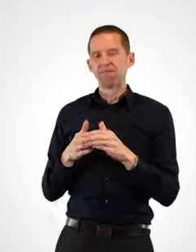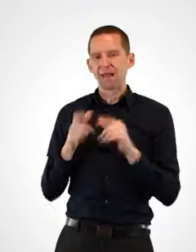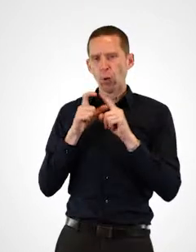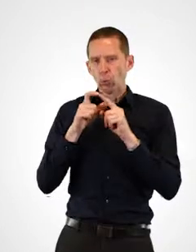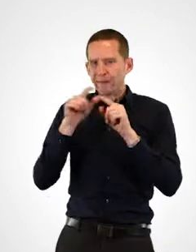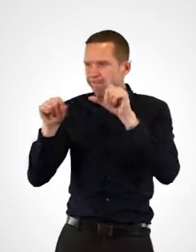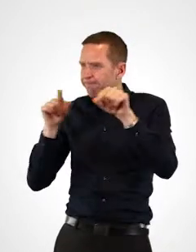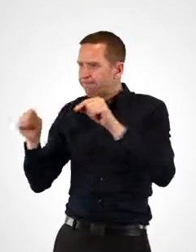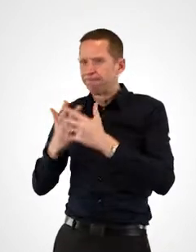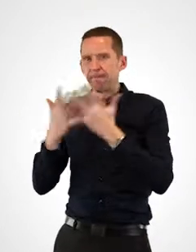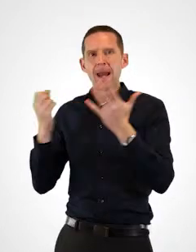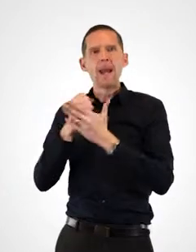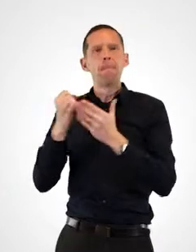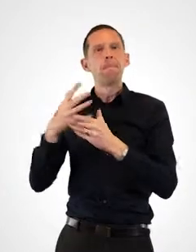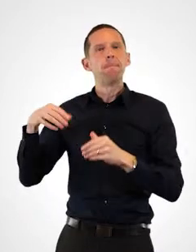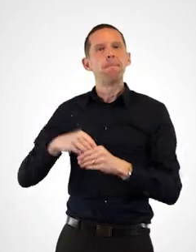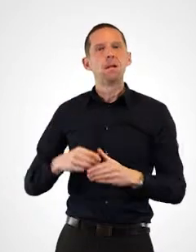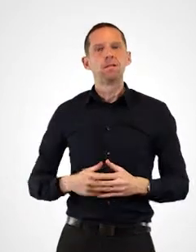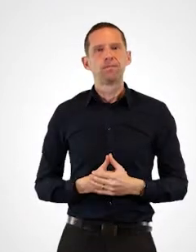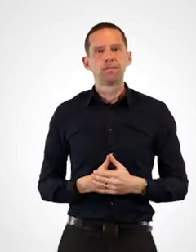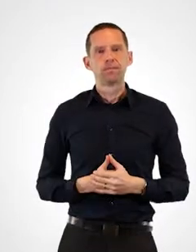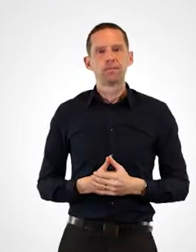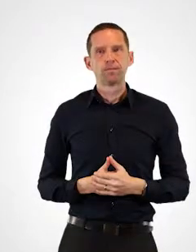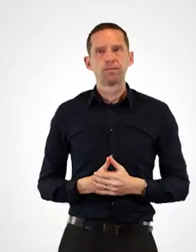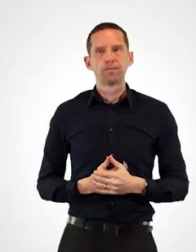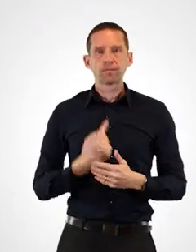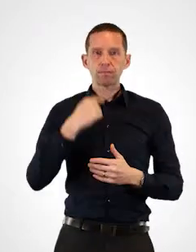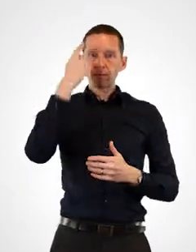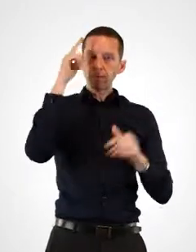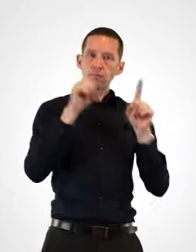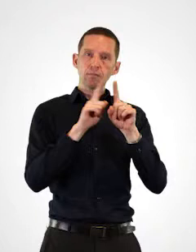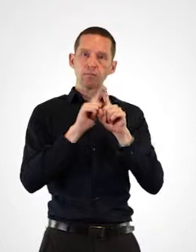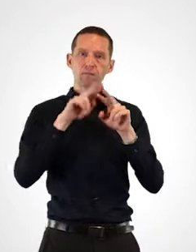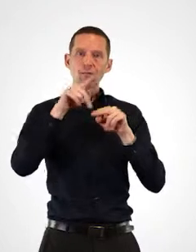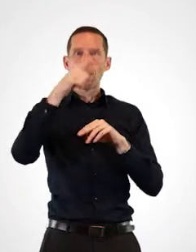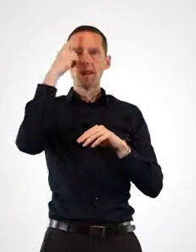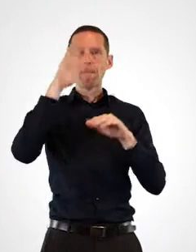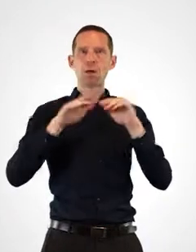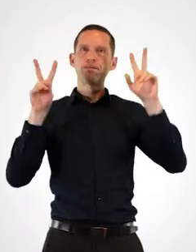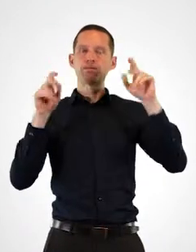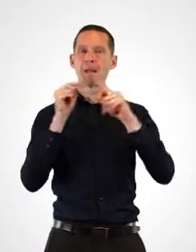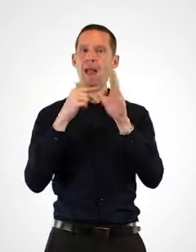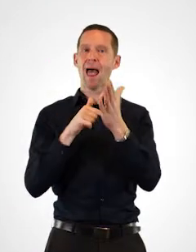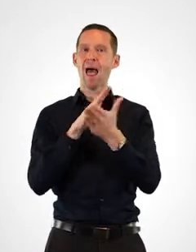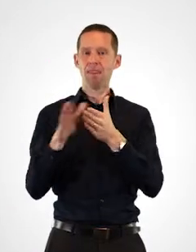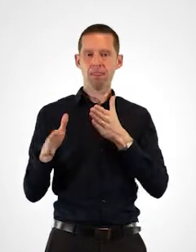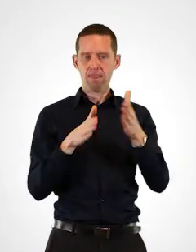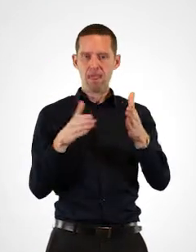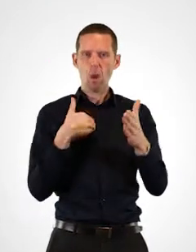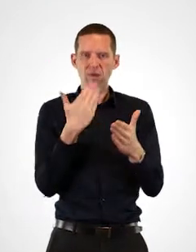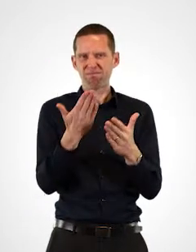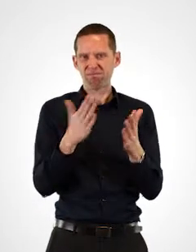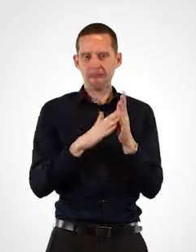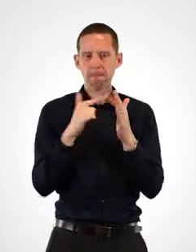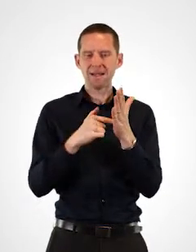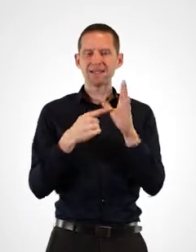large number of participants. And I think most disturbing, if you really think about a notion of path and our metaphor of path,